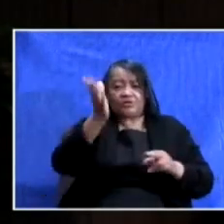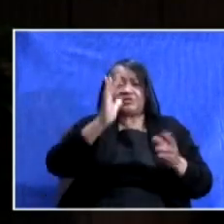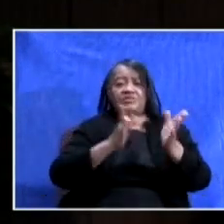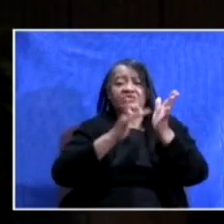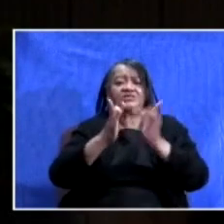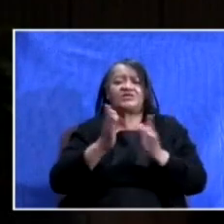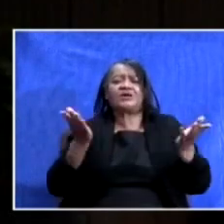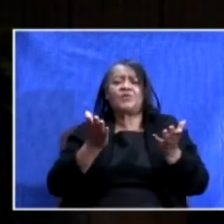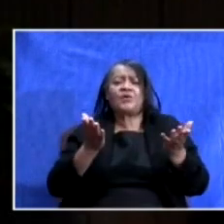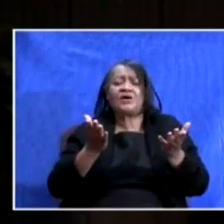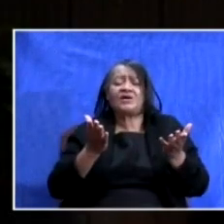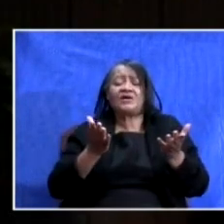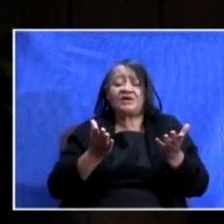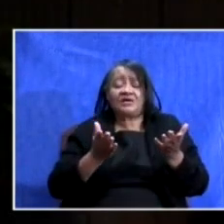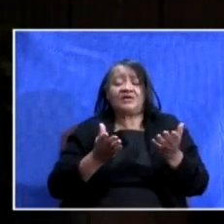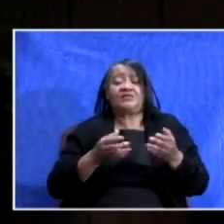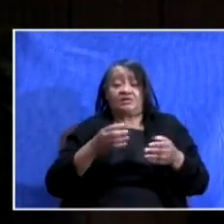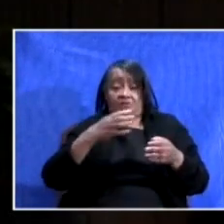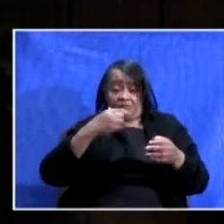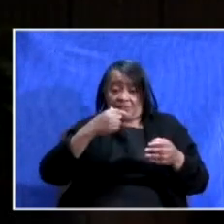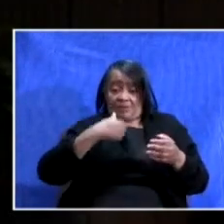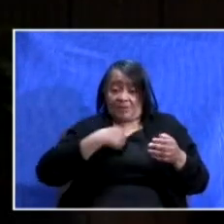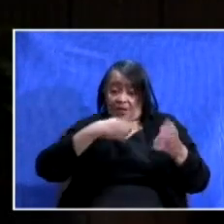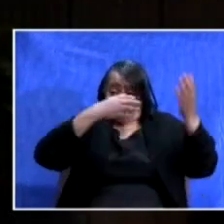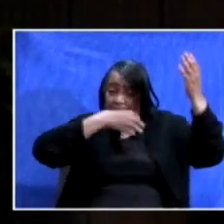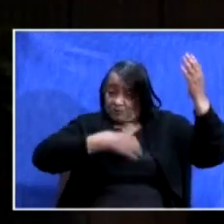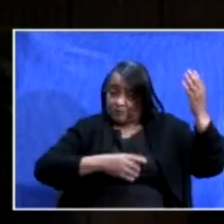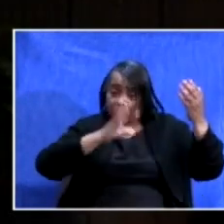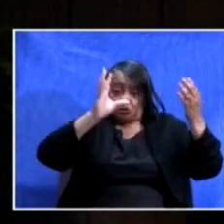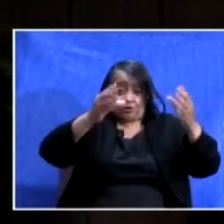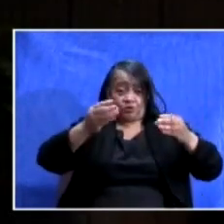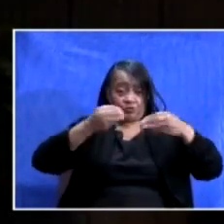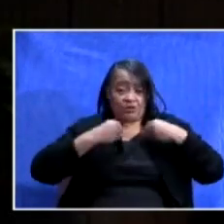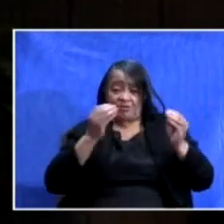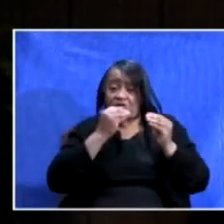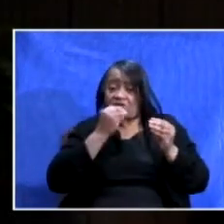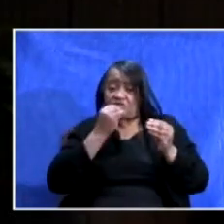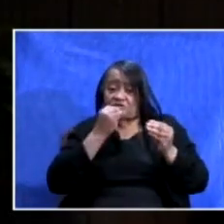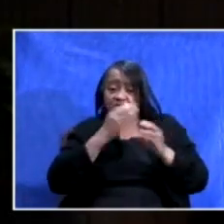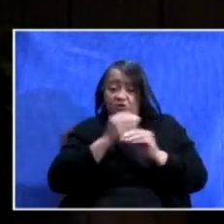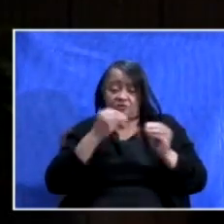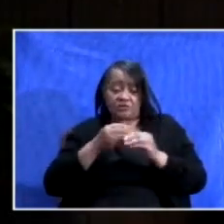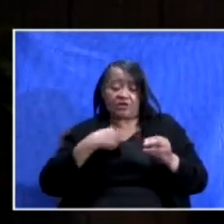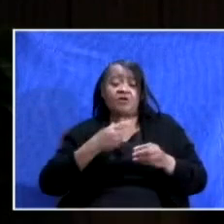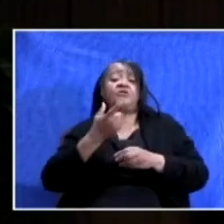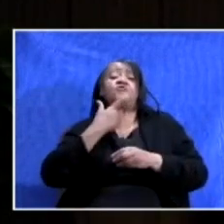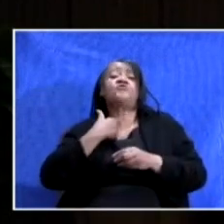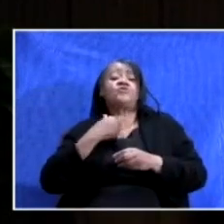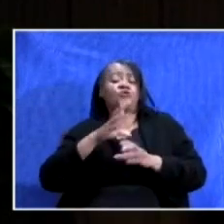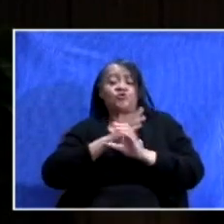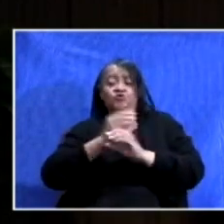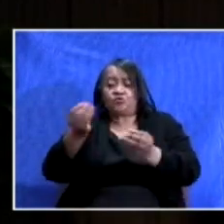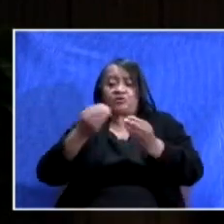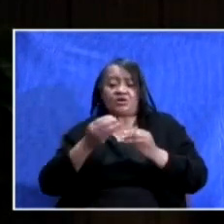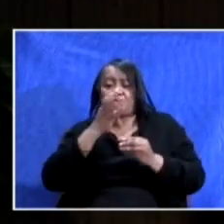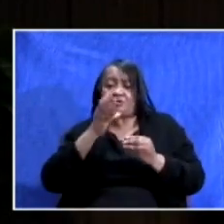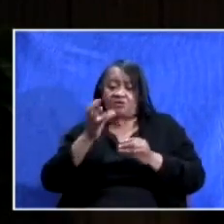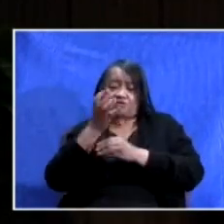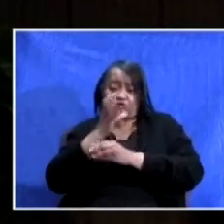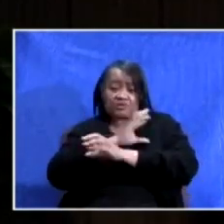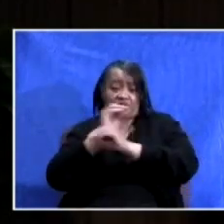hungry and you gave me nothing to eat. I was thirsty and you gave me nothing to